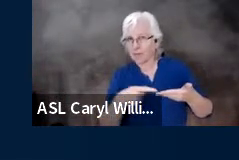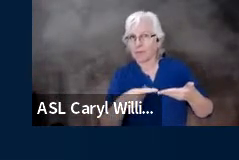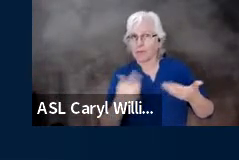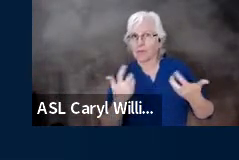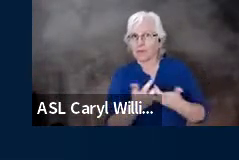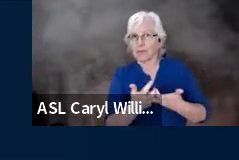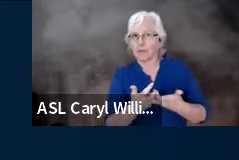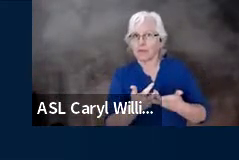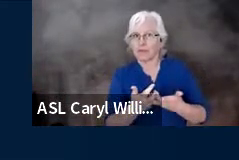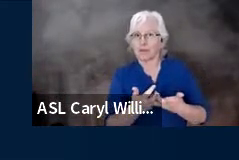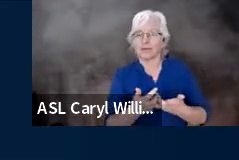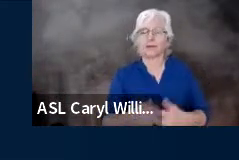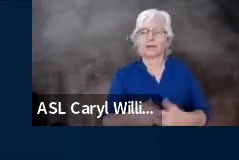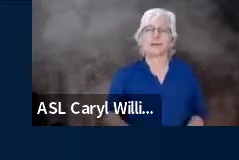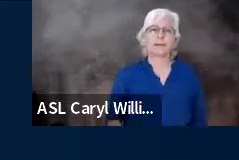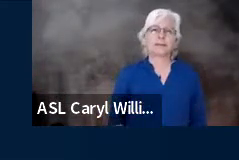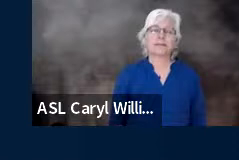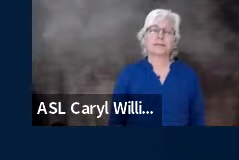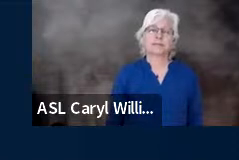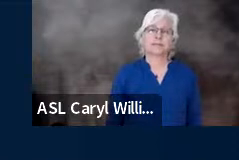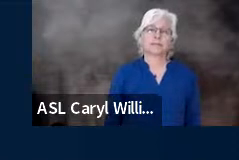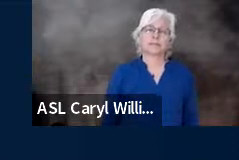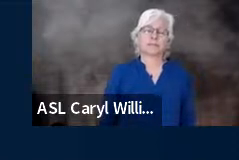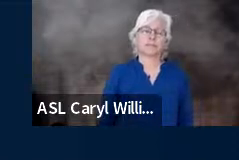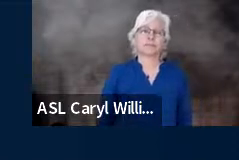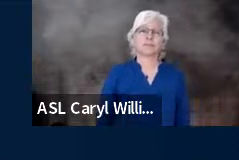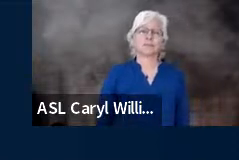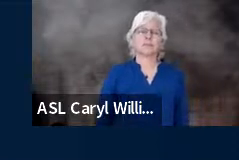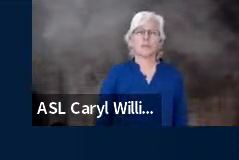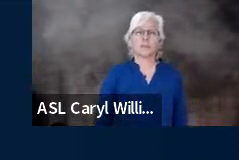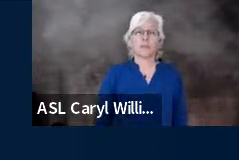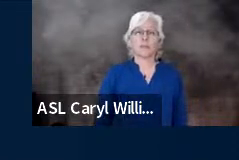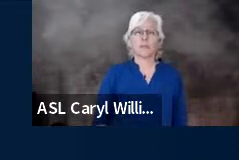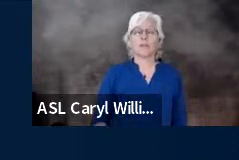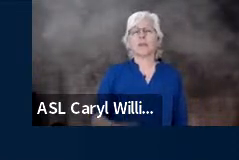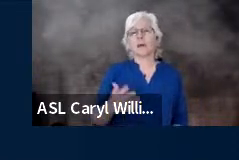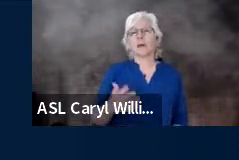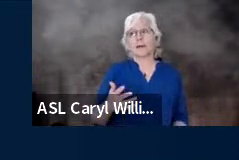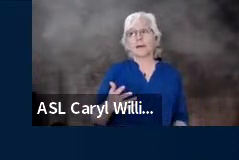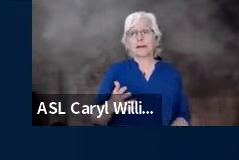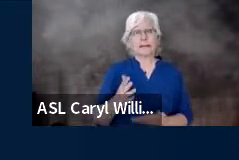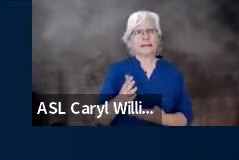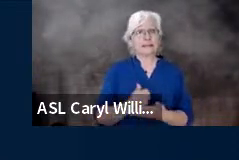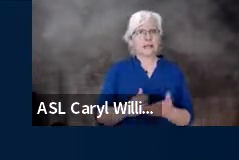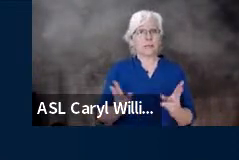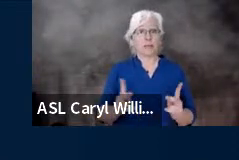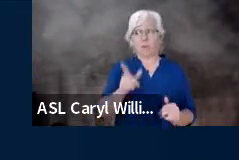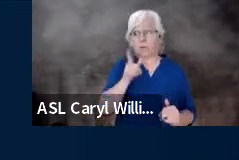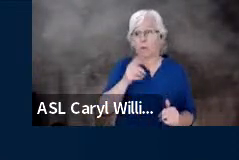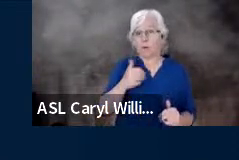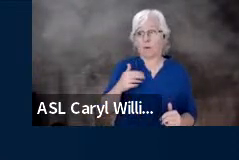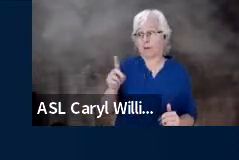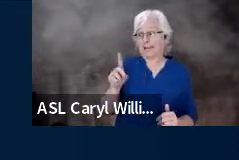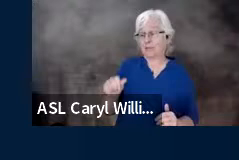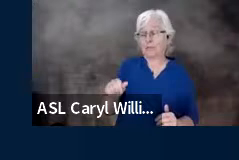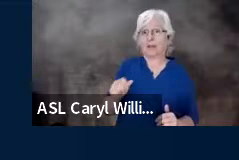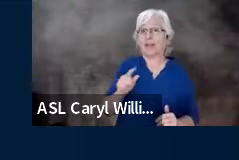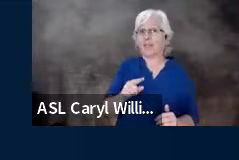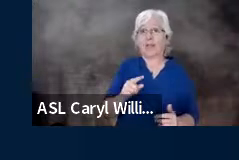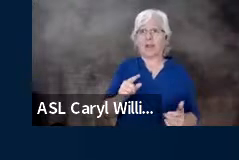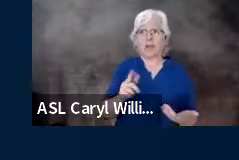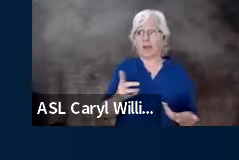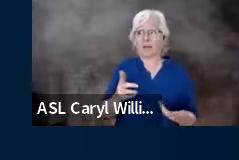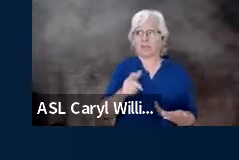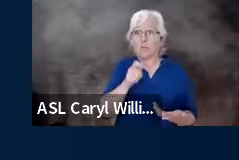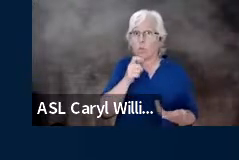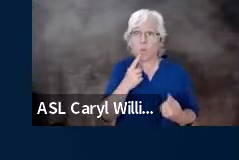is using. And for some disabled people, that may not work very well.